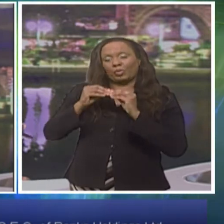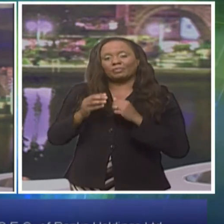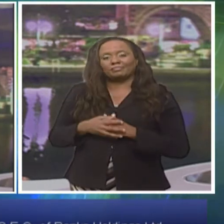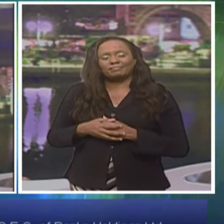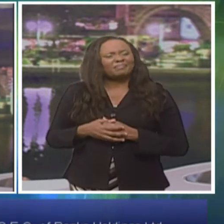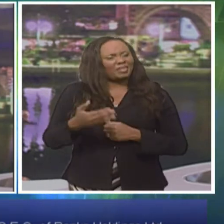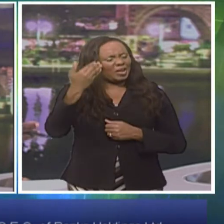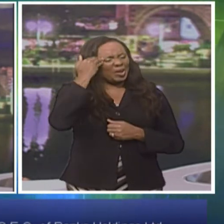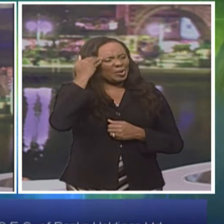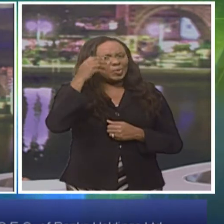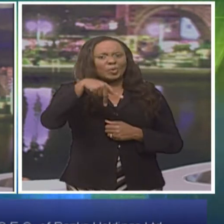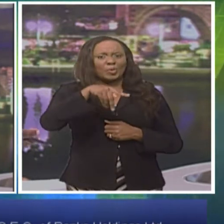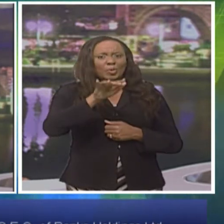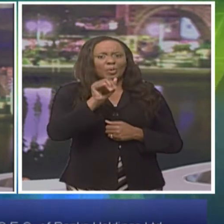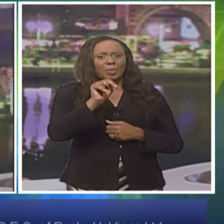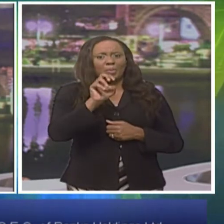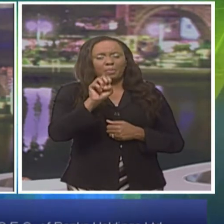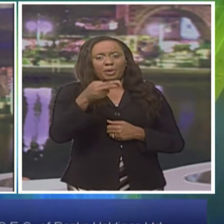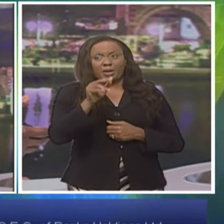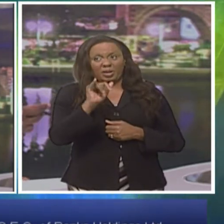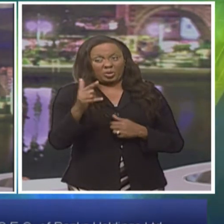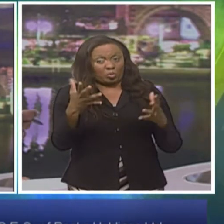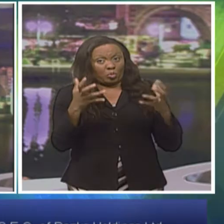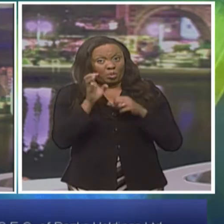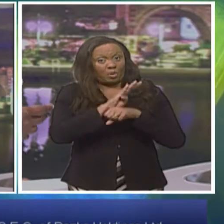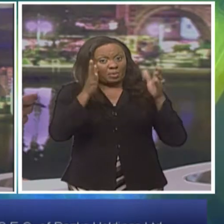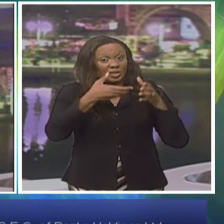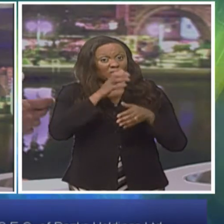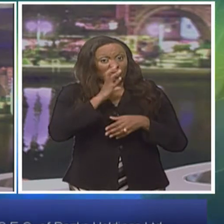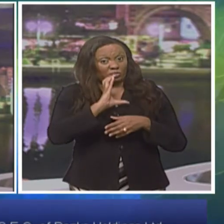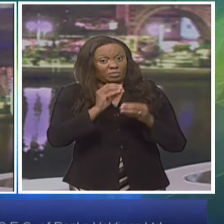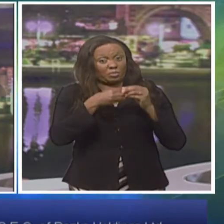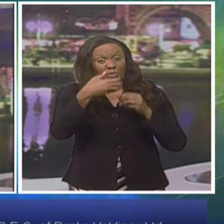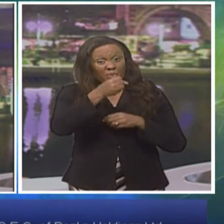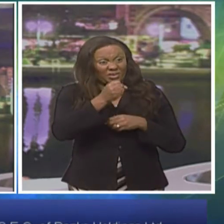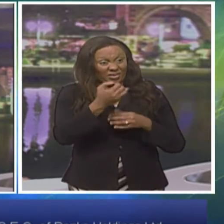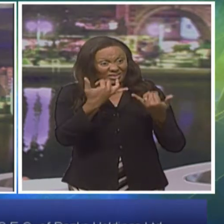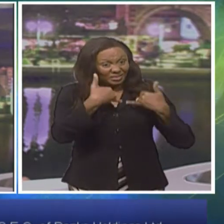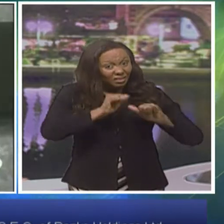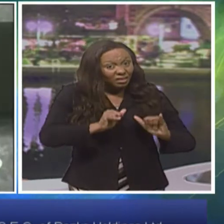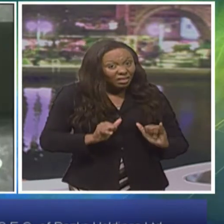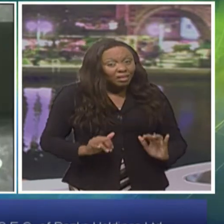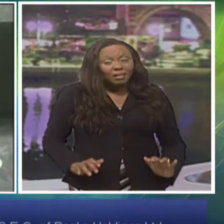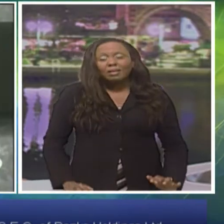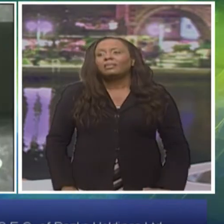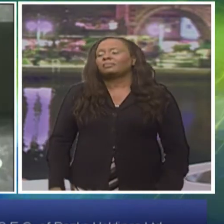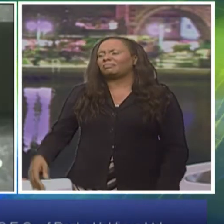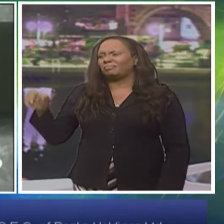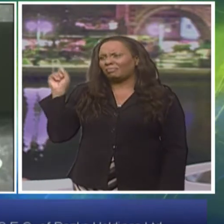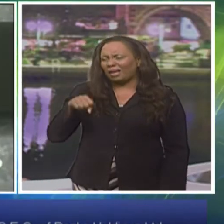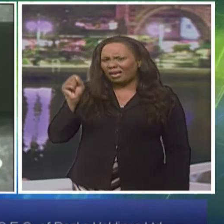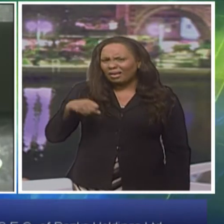own in terms of trying to encourage Barbadians to drink more milk. Is that something that's still going on, or is something that you will be well, certainly. We're always